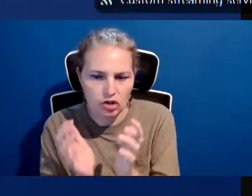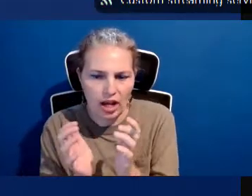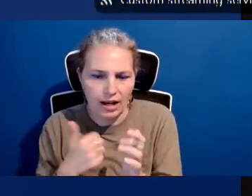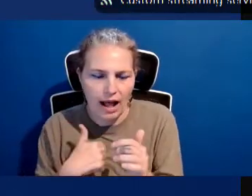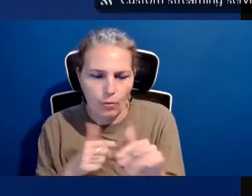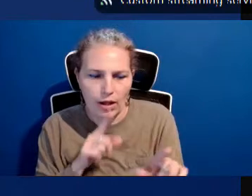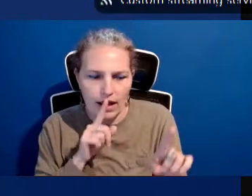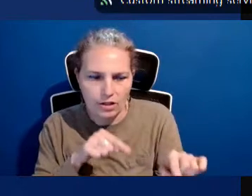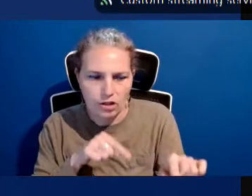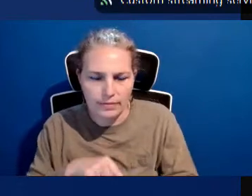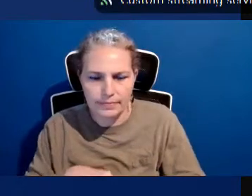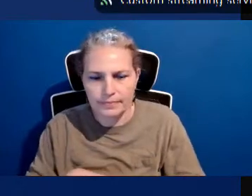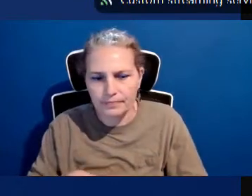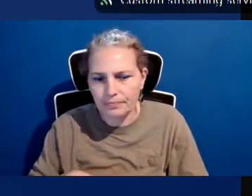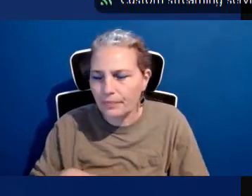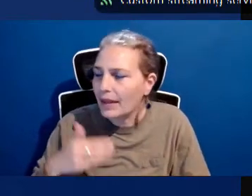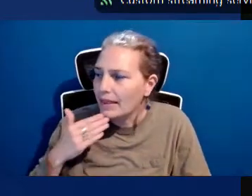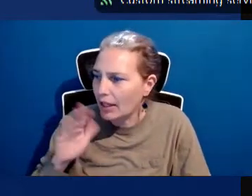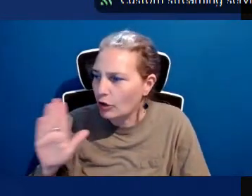Thank you for that point of clarity.